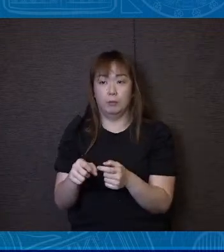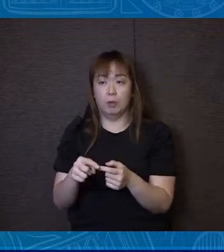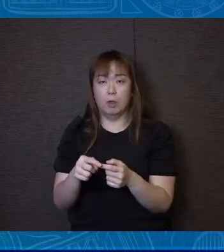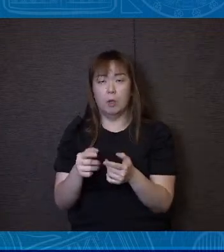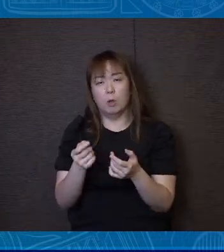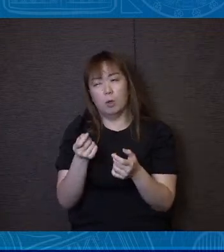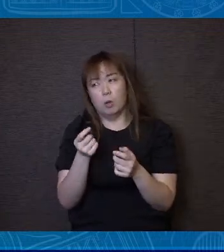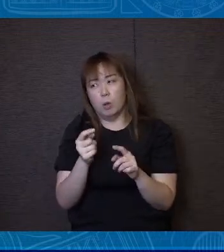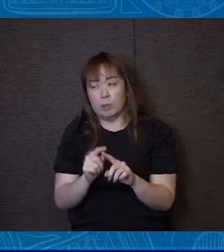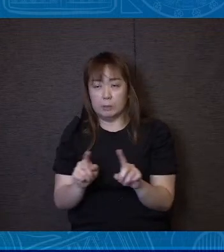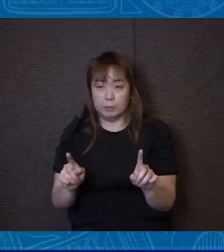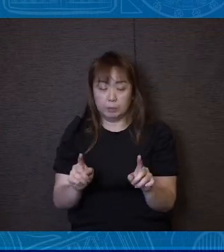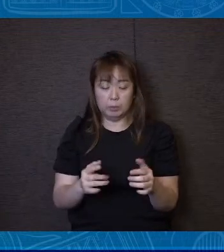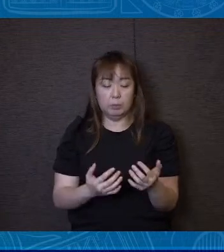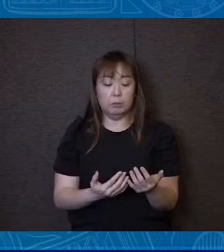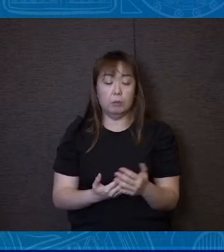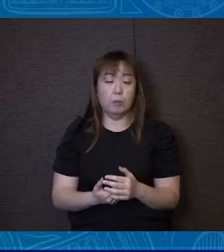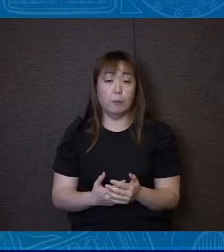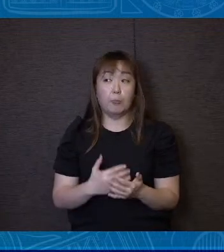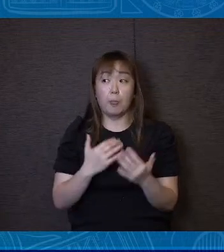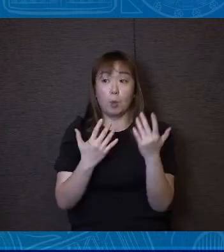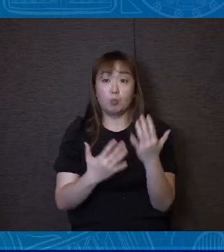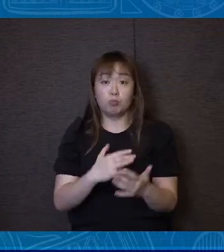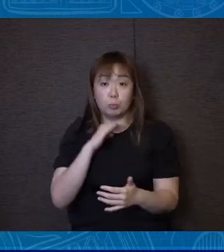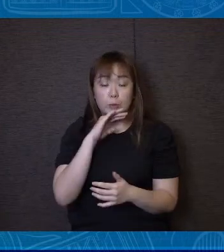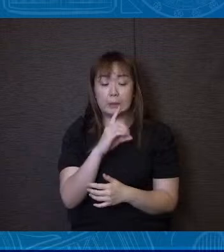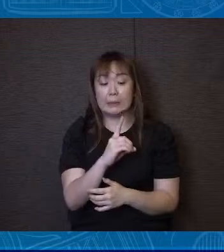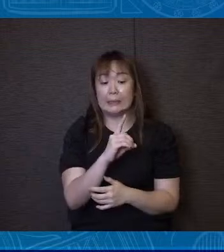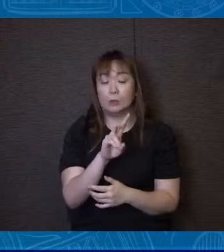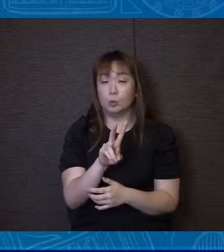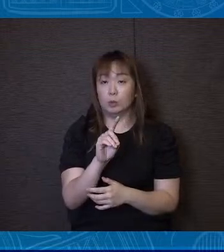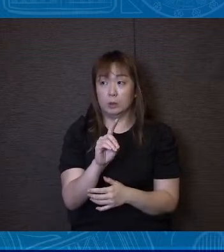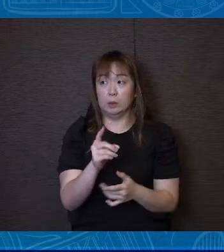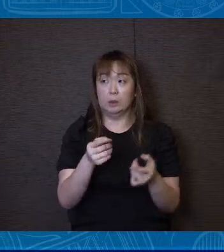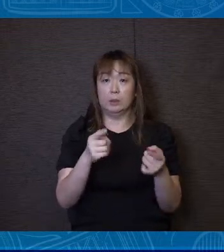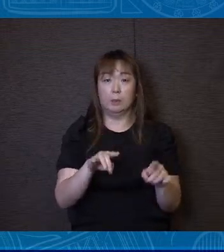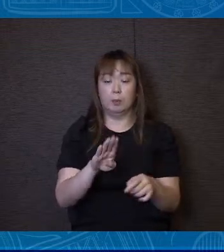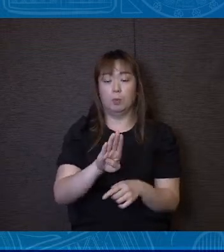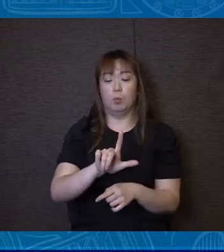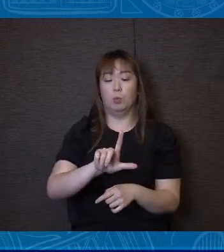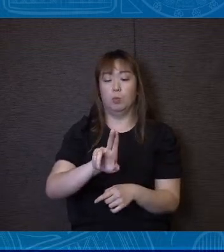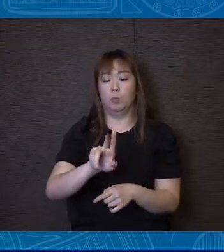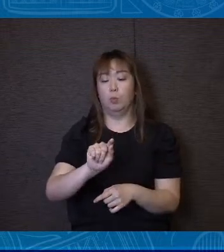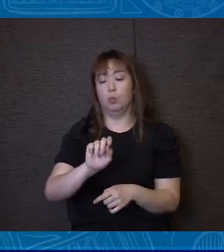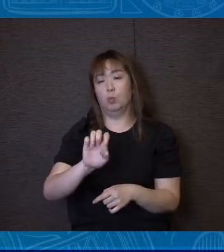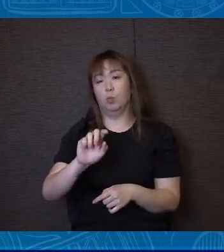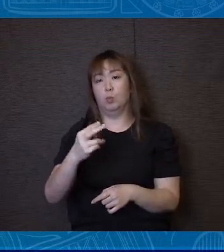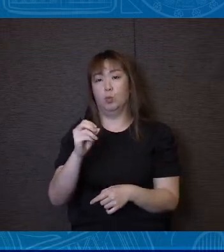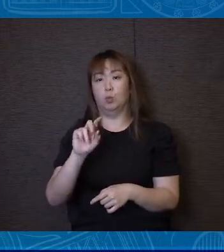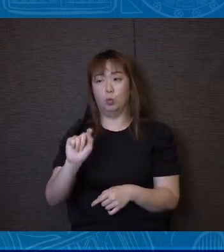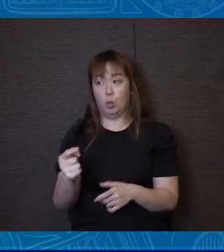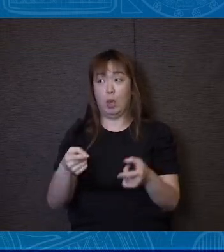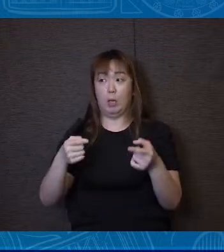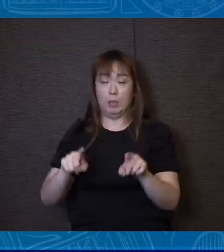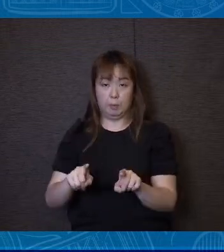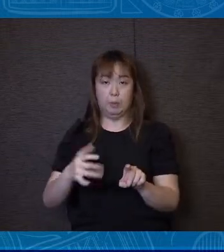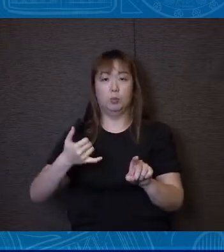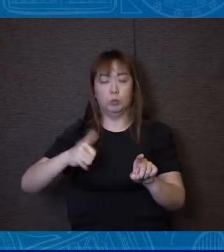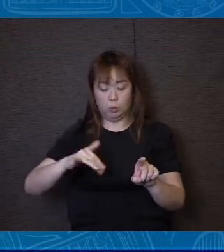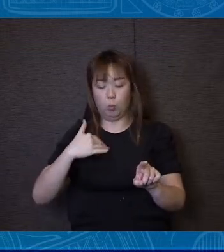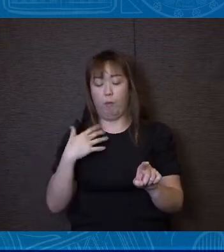So while waiting for the real deal to happen and for your Bluetooth to happen, Philippe, then we still have this